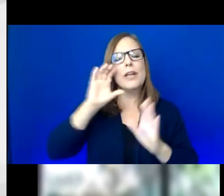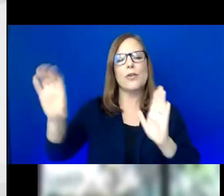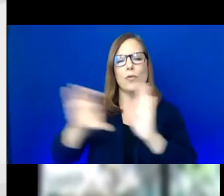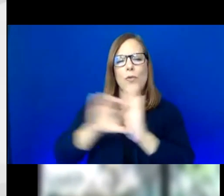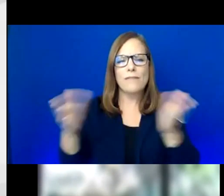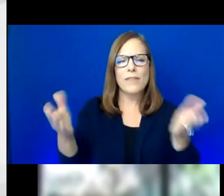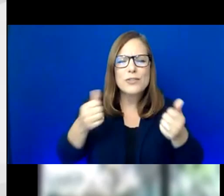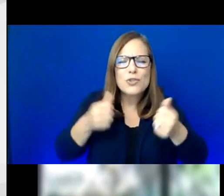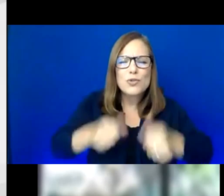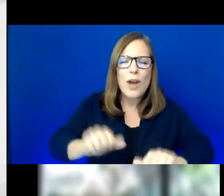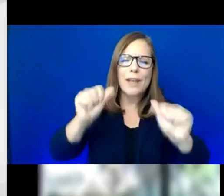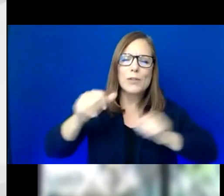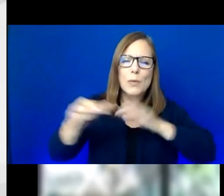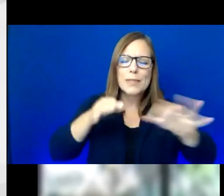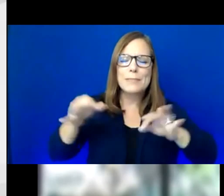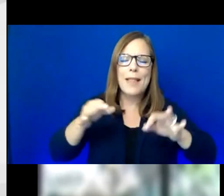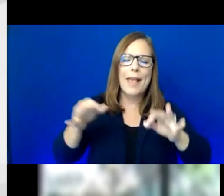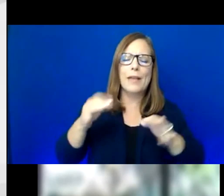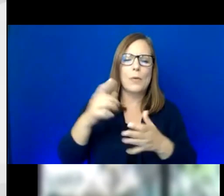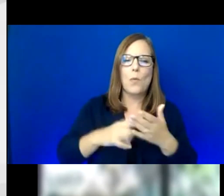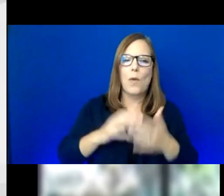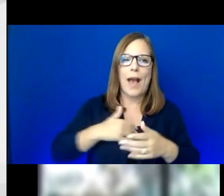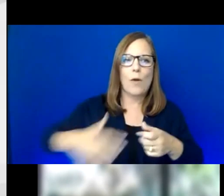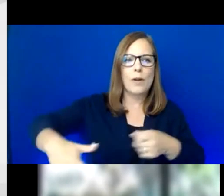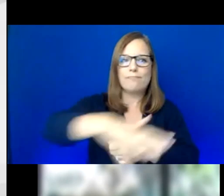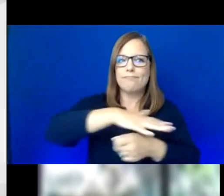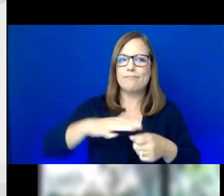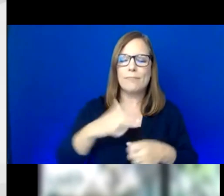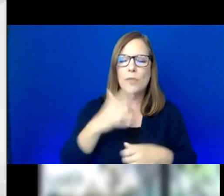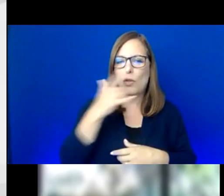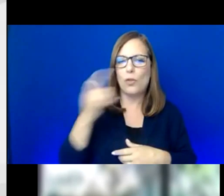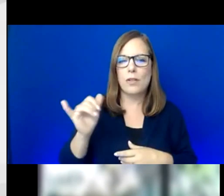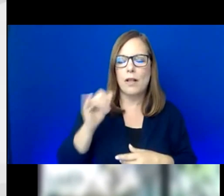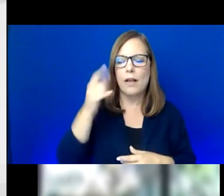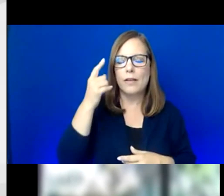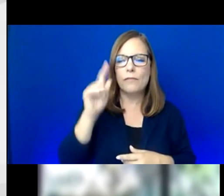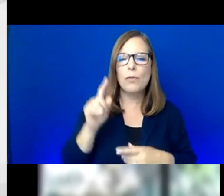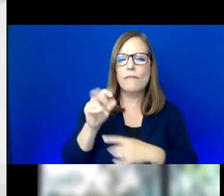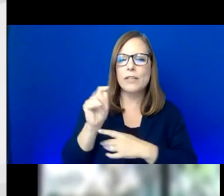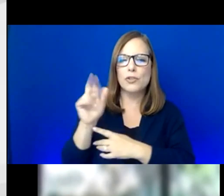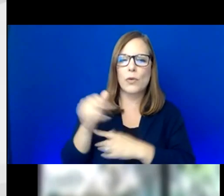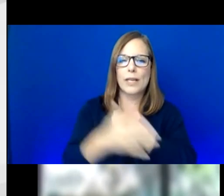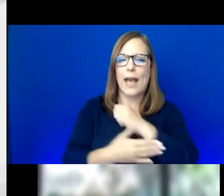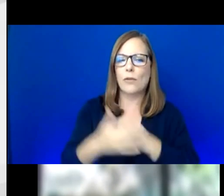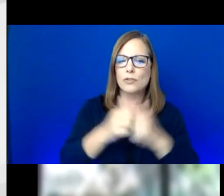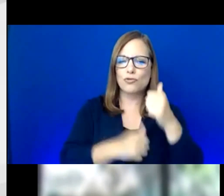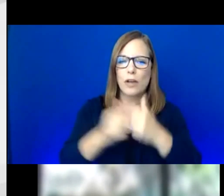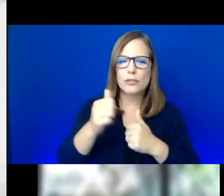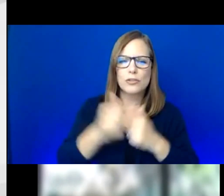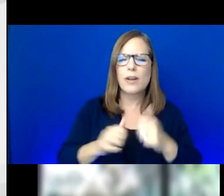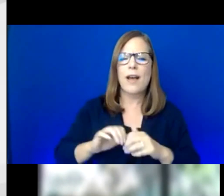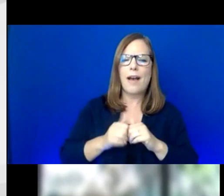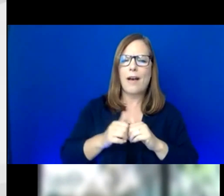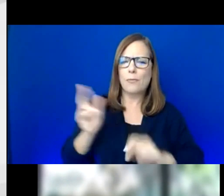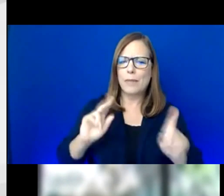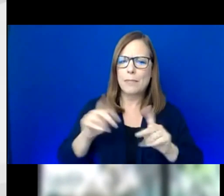our ecosystem in Ventura County and really how people access services. So one